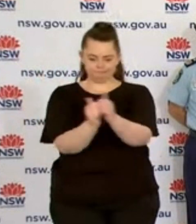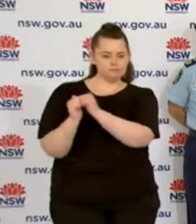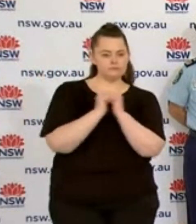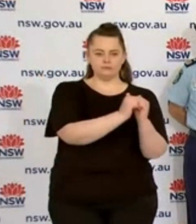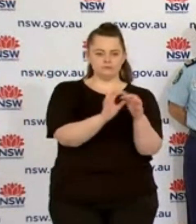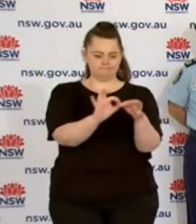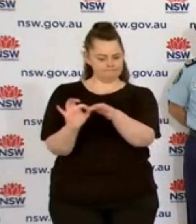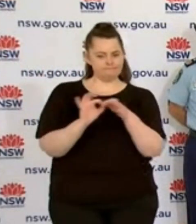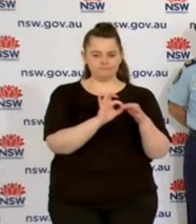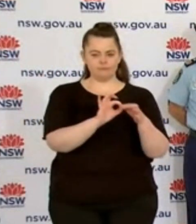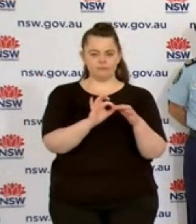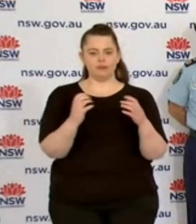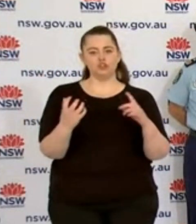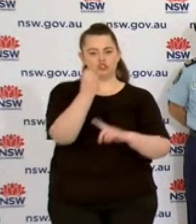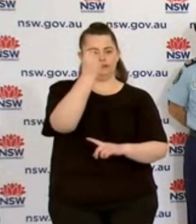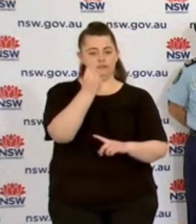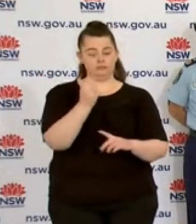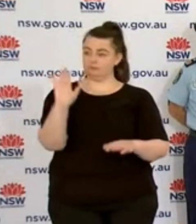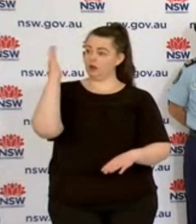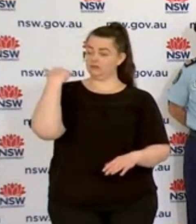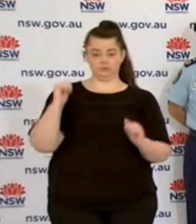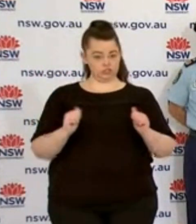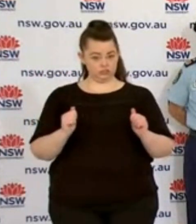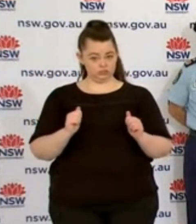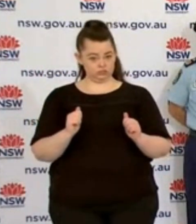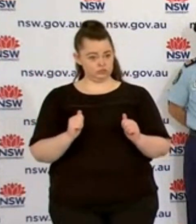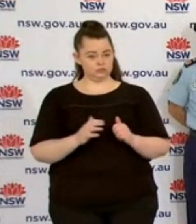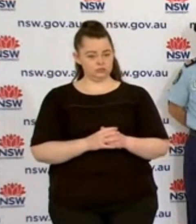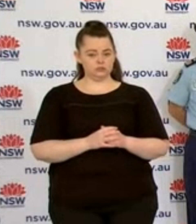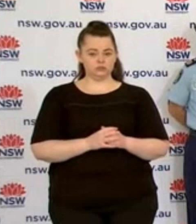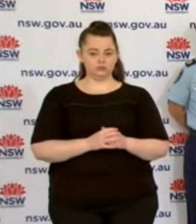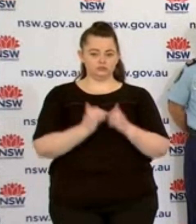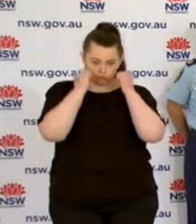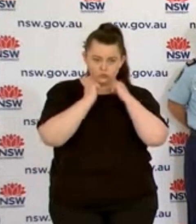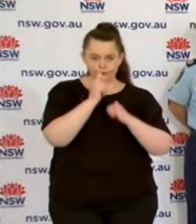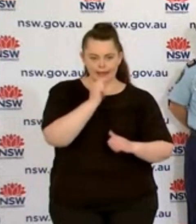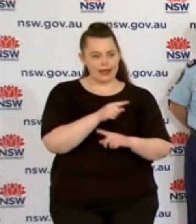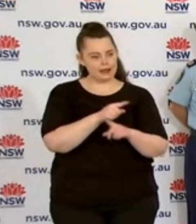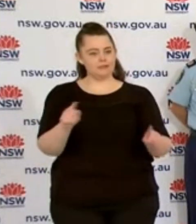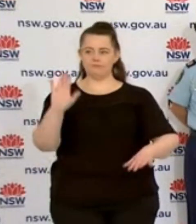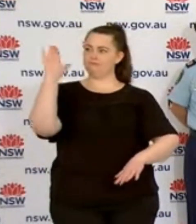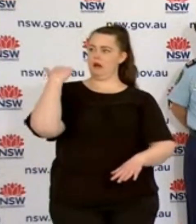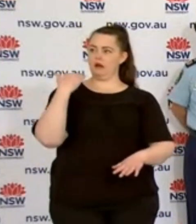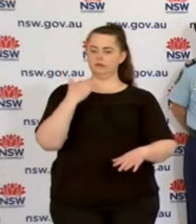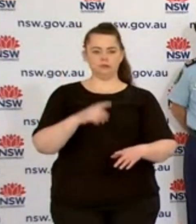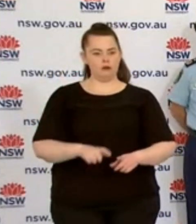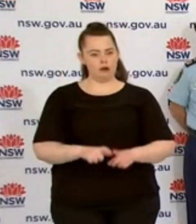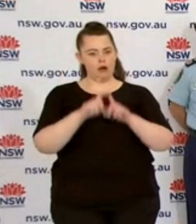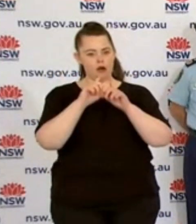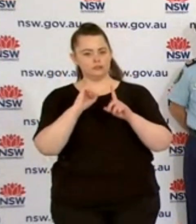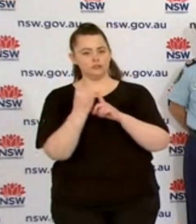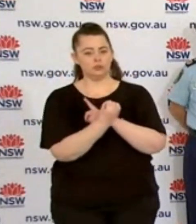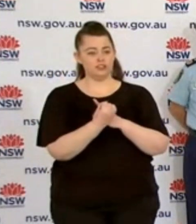convinced we will. We've done it before. We've been in situations, in very difficult situations before, and we didn't have the tool of the